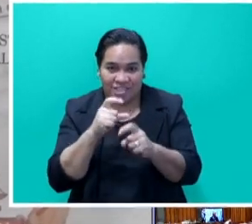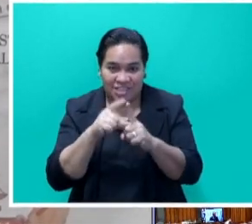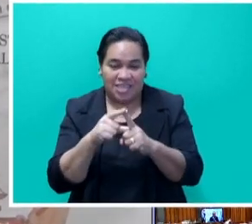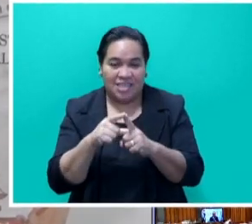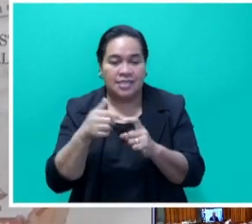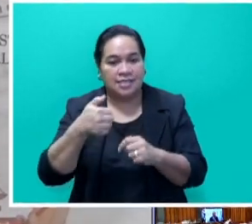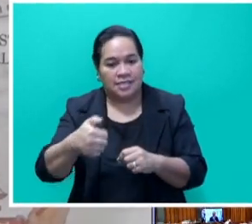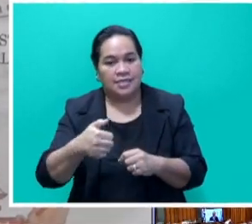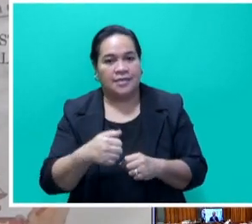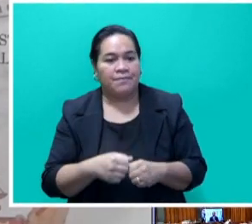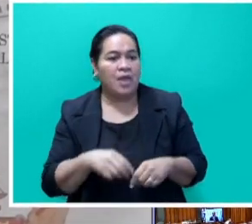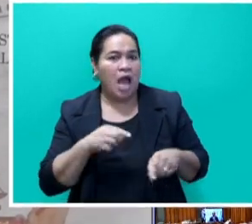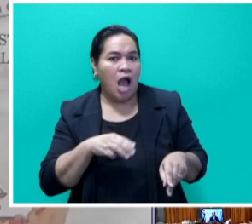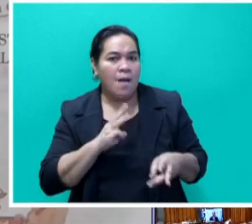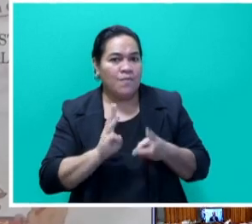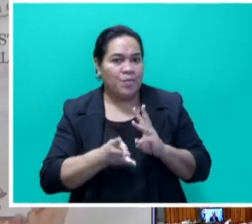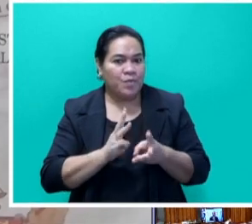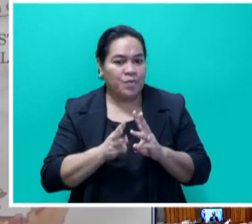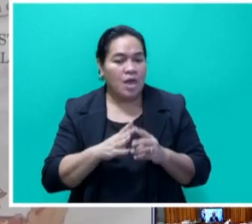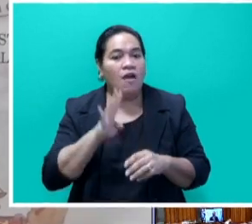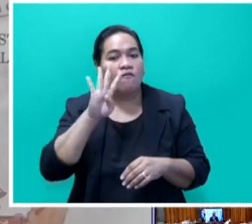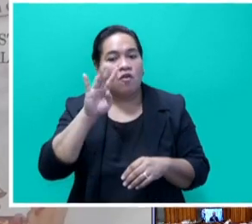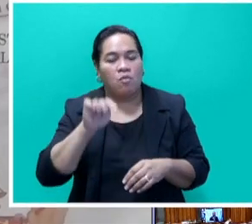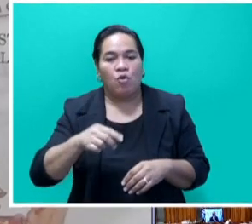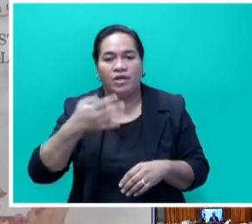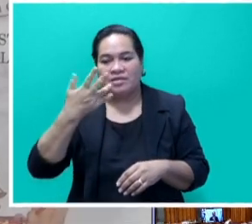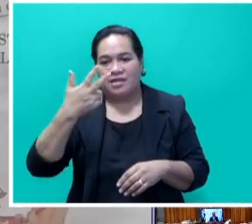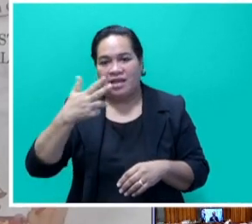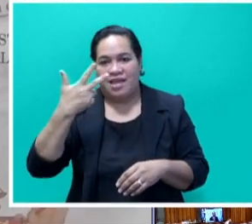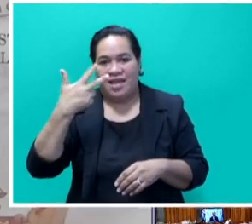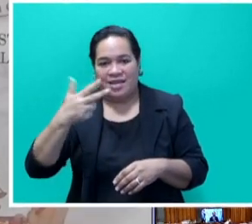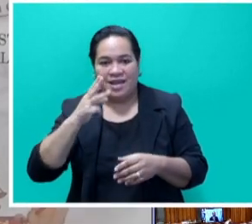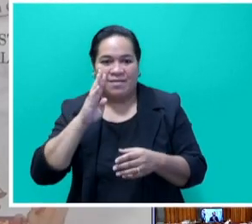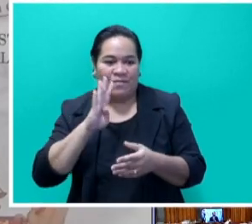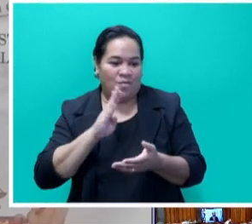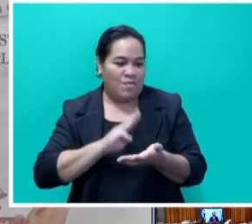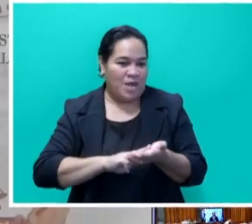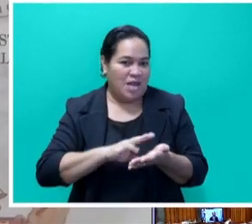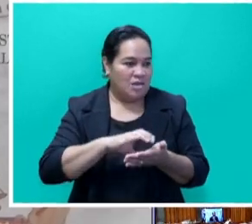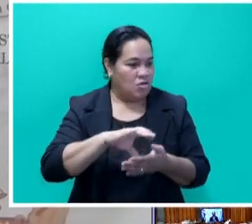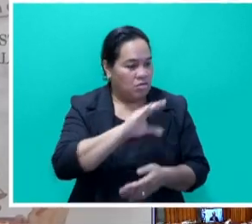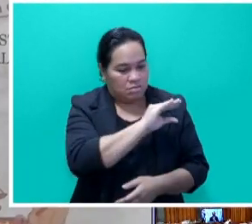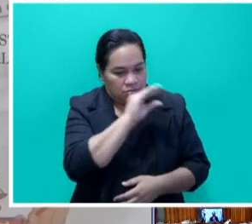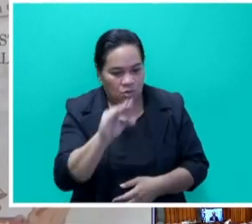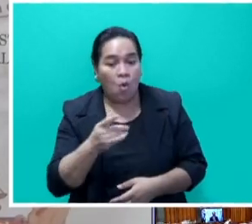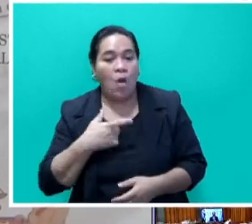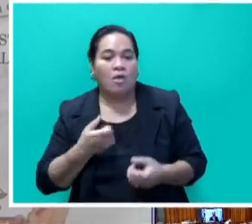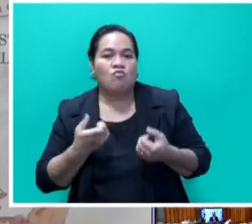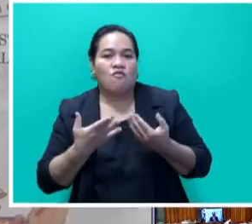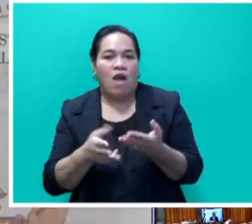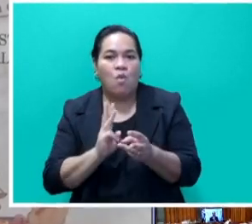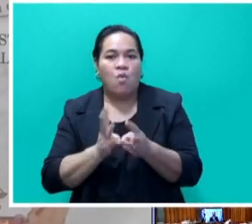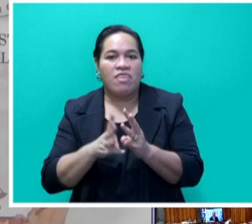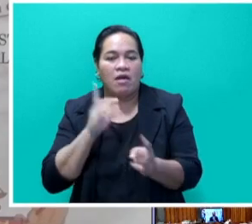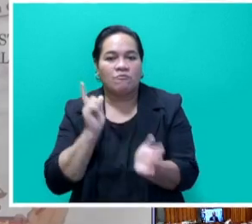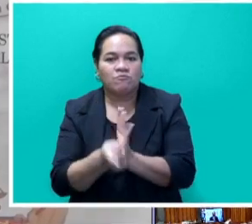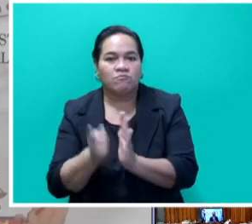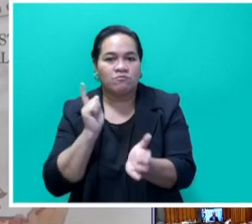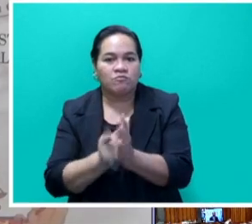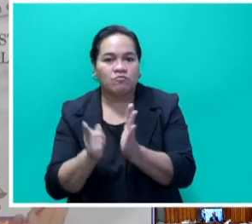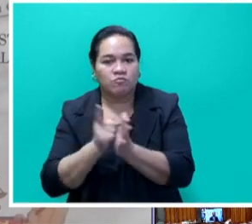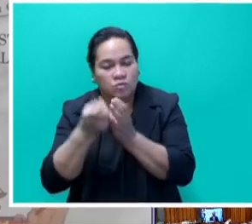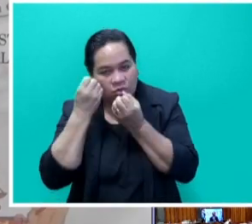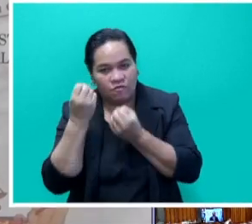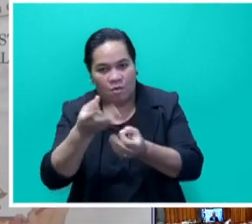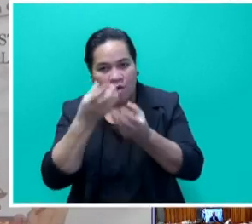been allocated a total amount of 4.84 million to provide timely and quality weather, climate and hydrological information